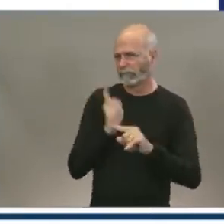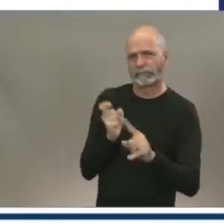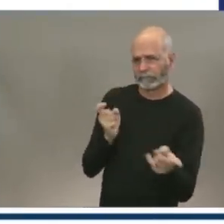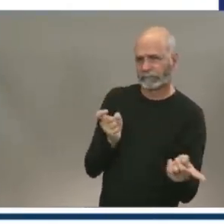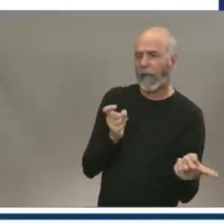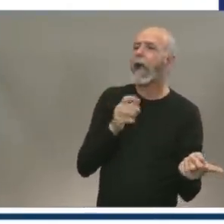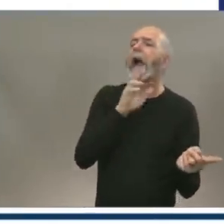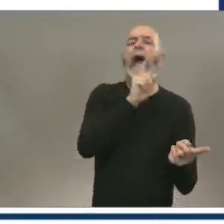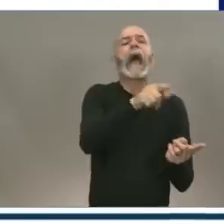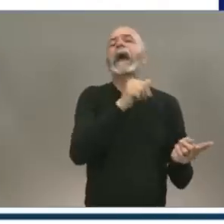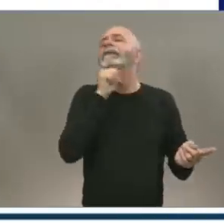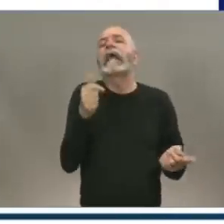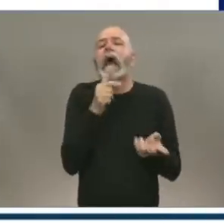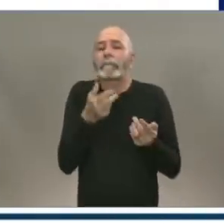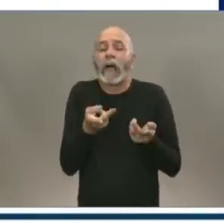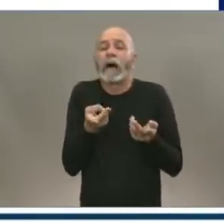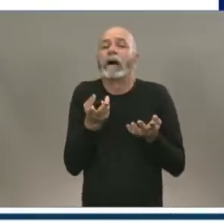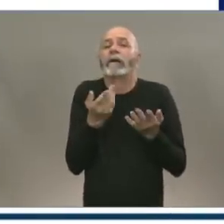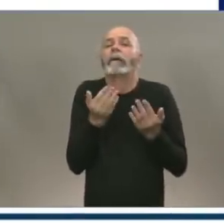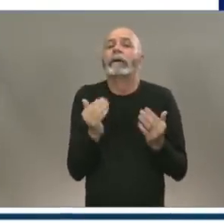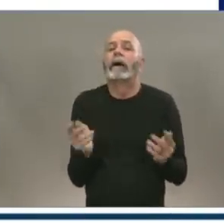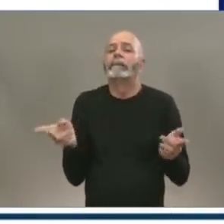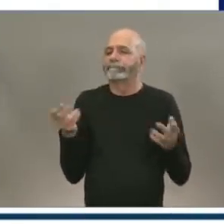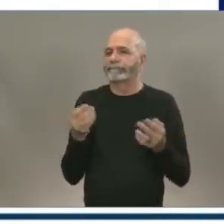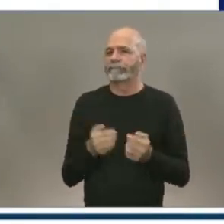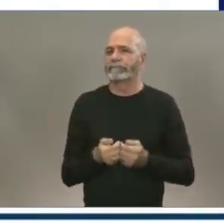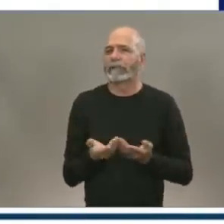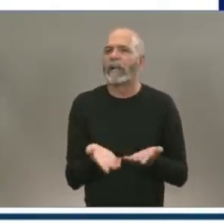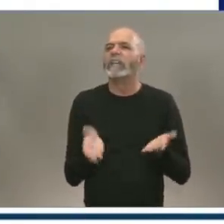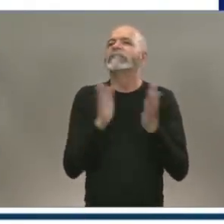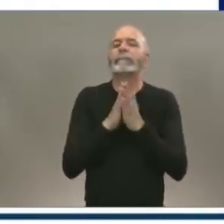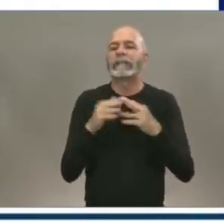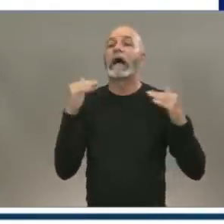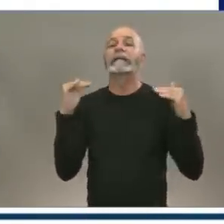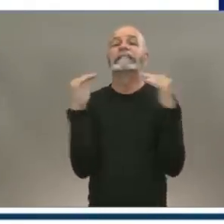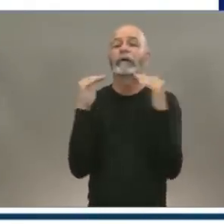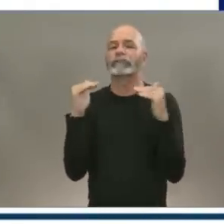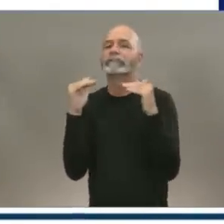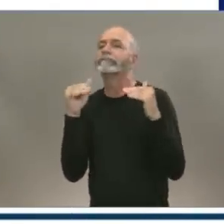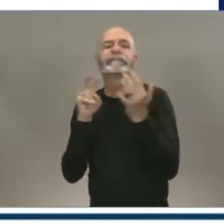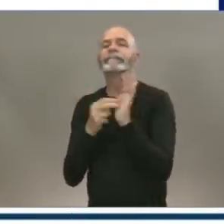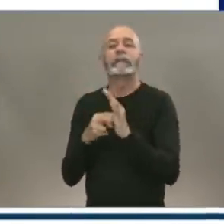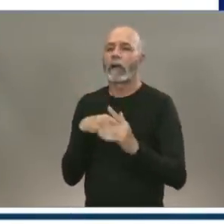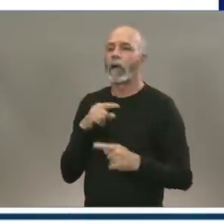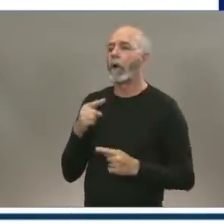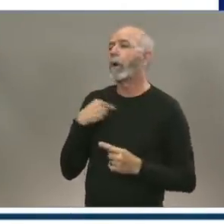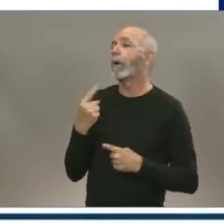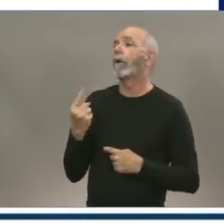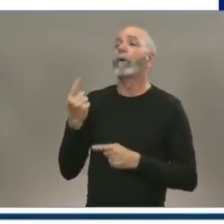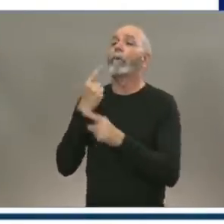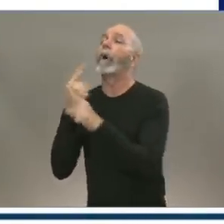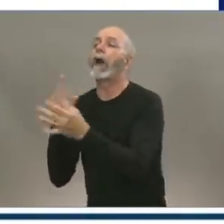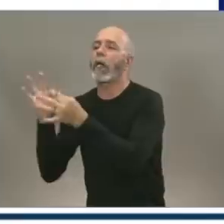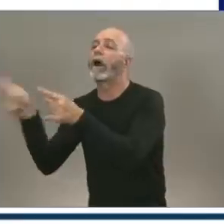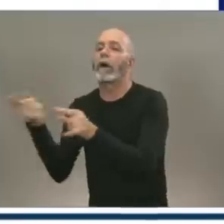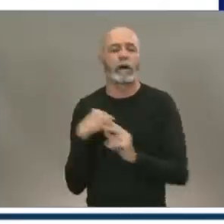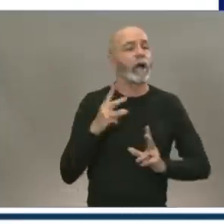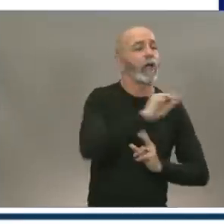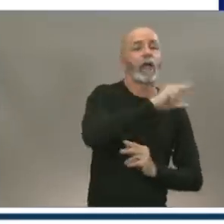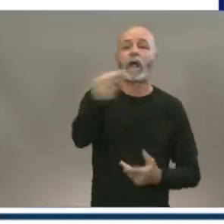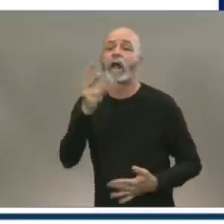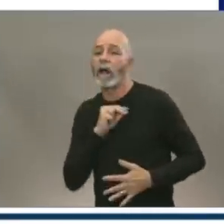that the public health instructions are clearly communicated to people. We hope and expect that people follow